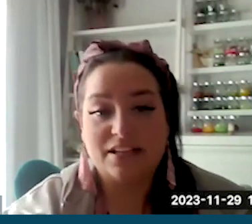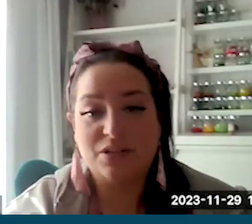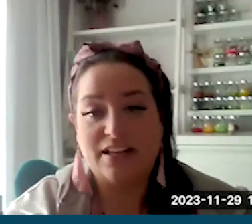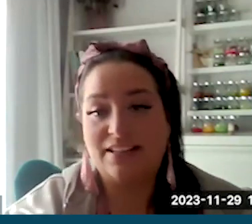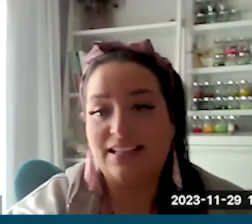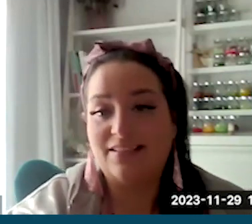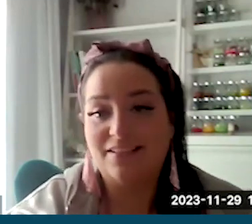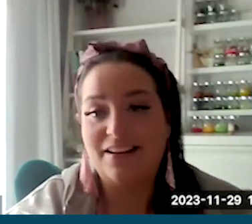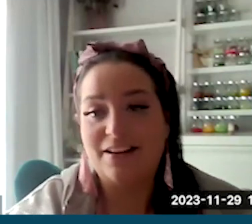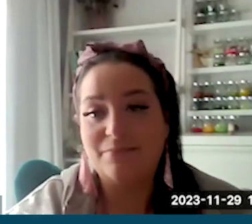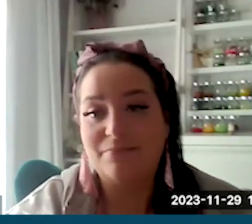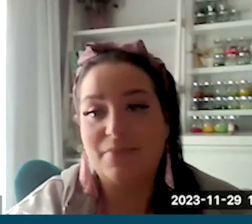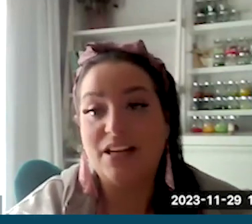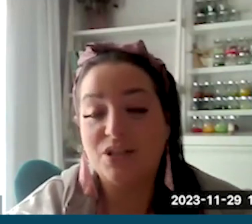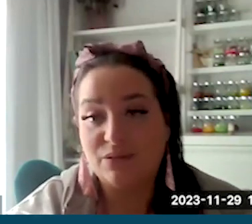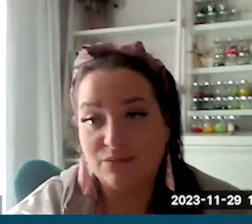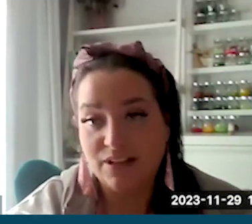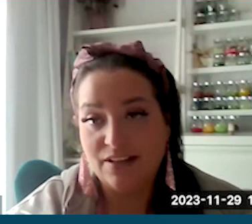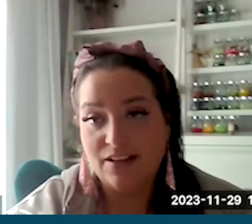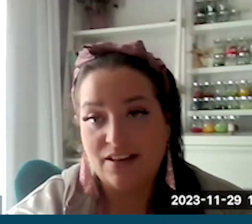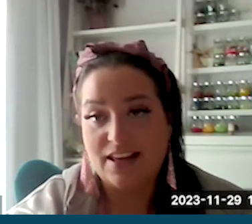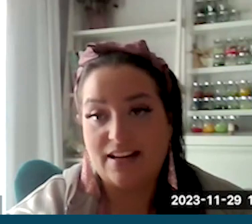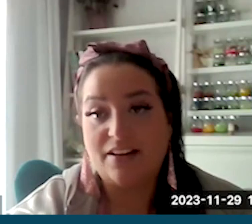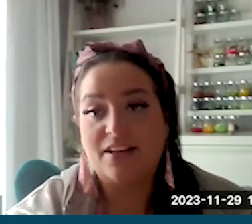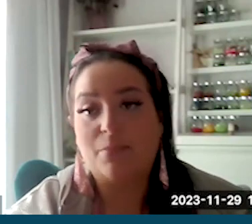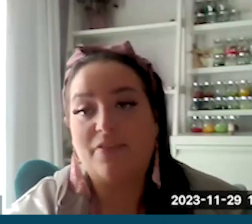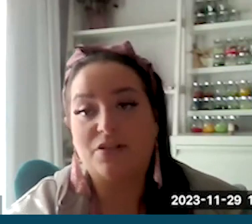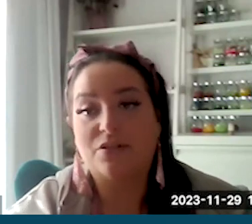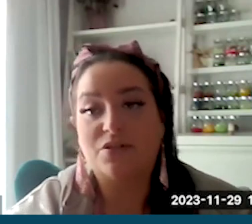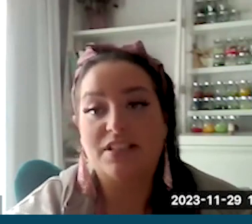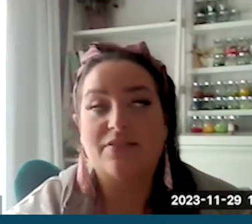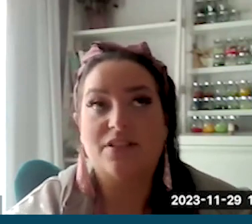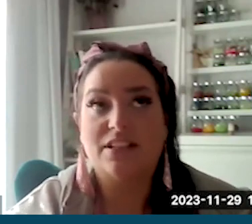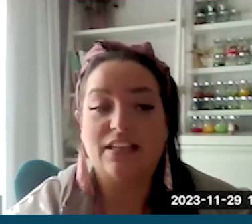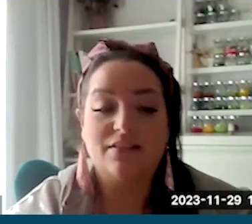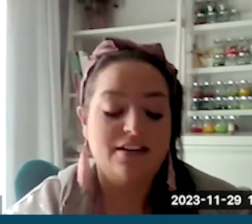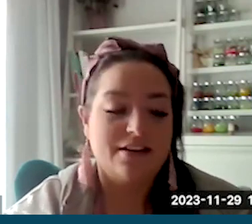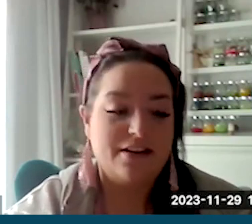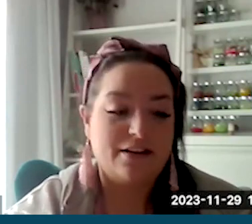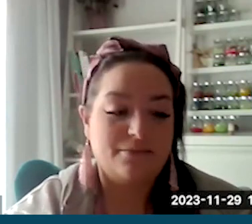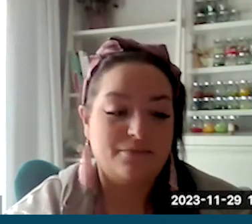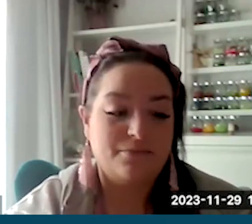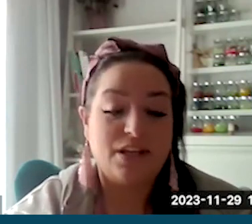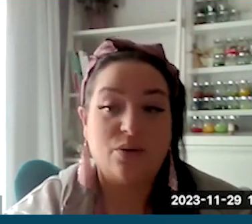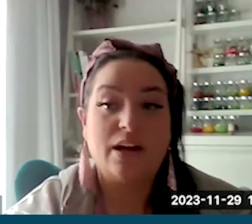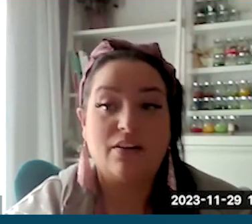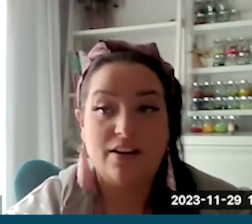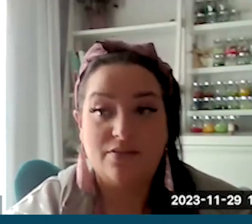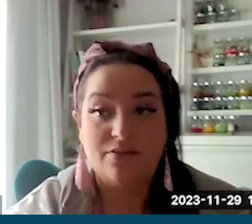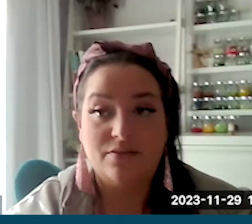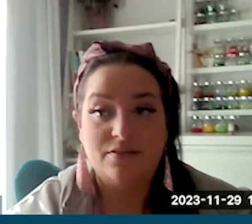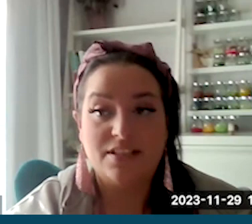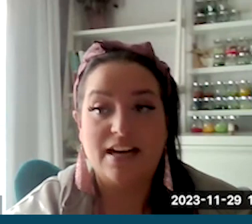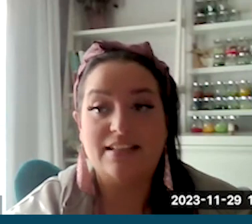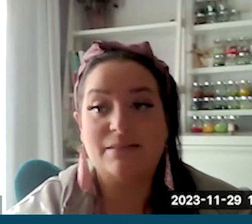an intersectionality issue that healthcare professionals should definitely be aware